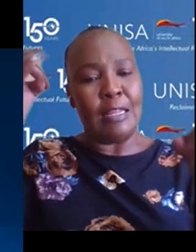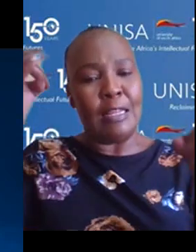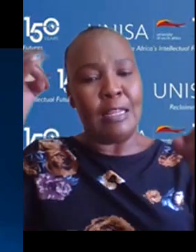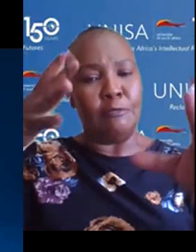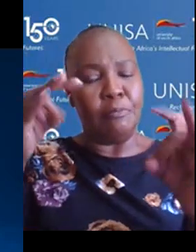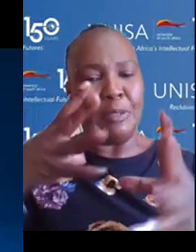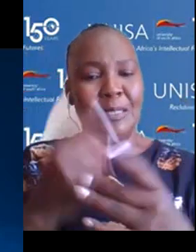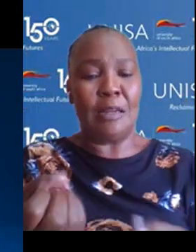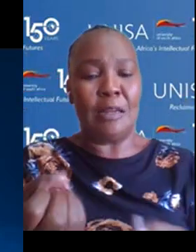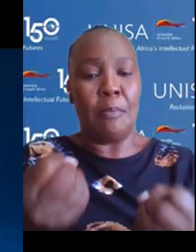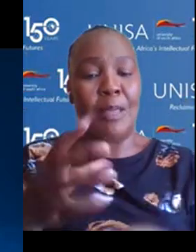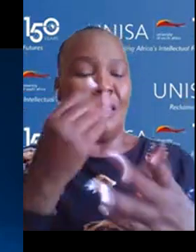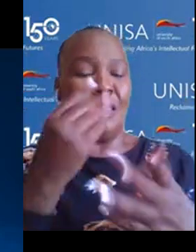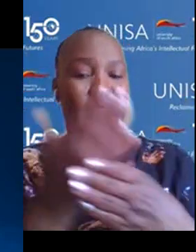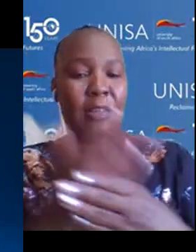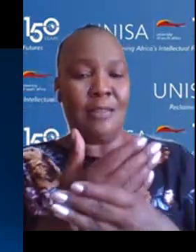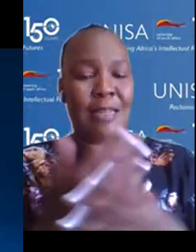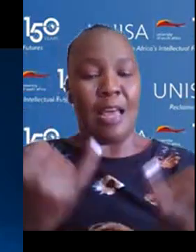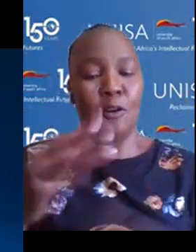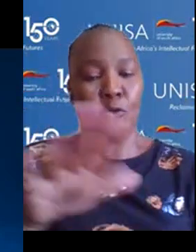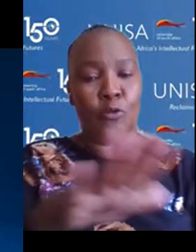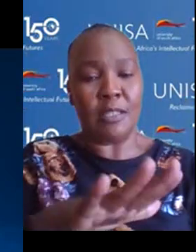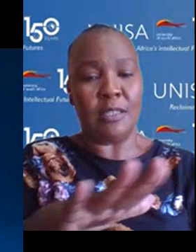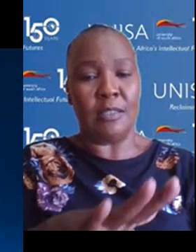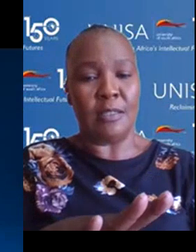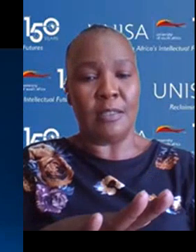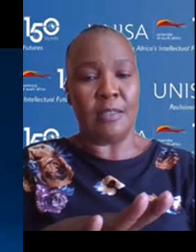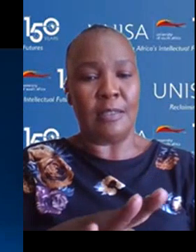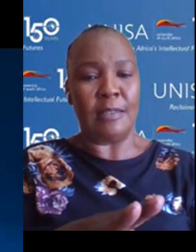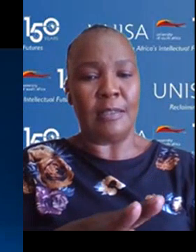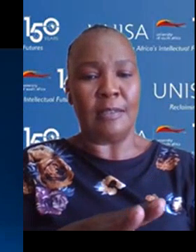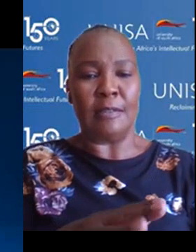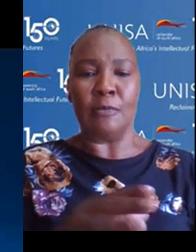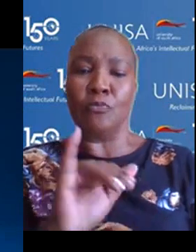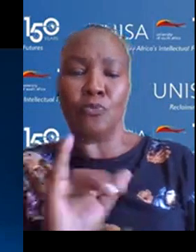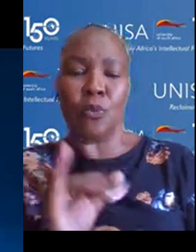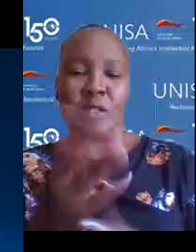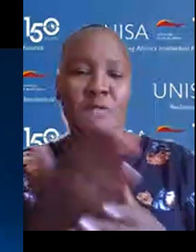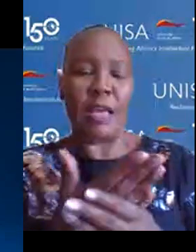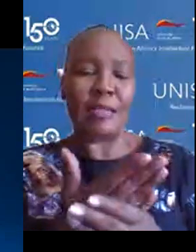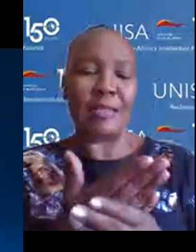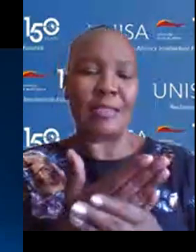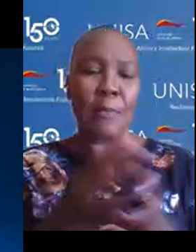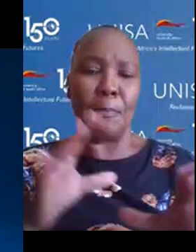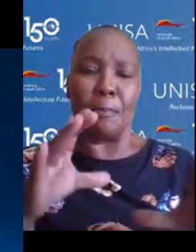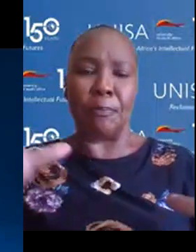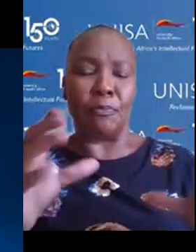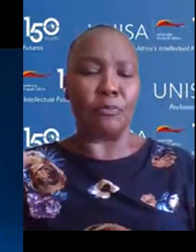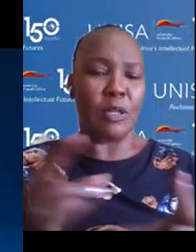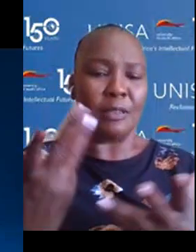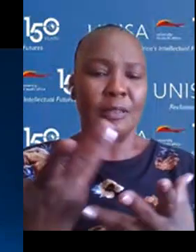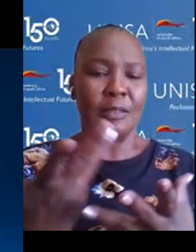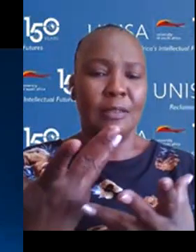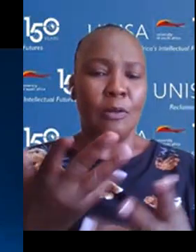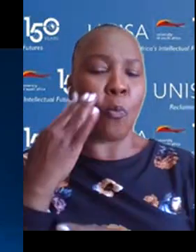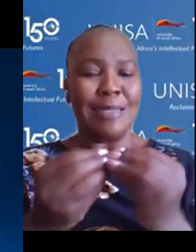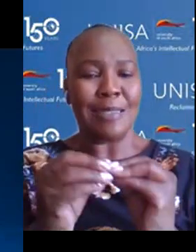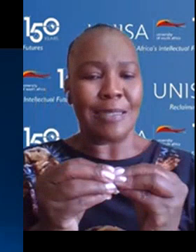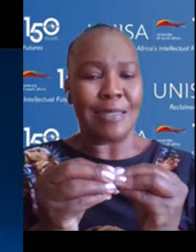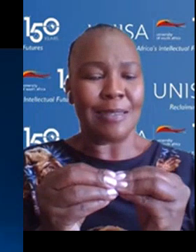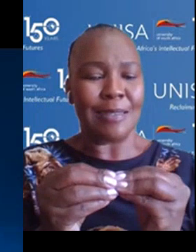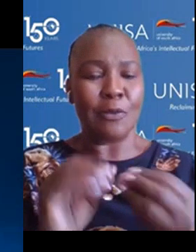file, its current location, what kind of file it is, the size of the file, when it was created, when it was